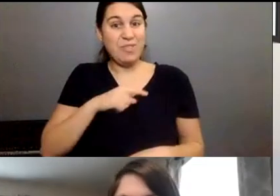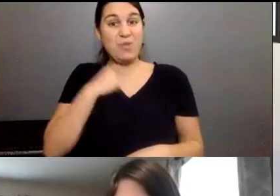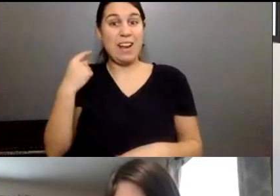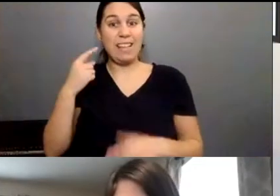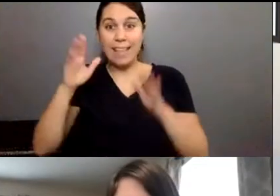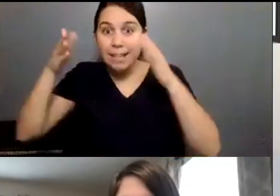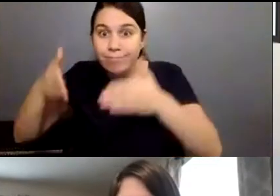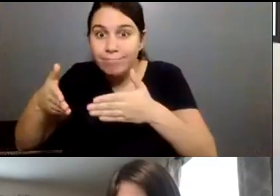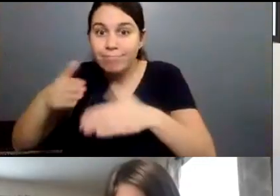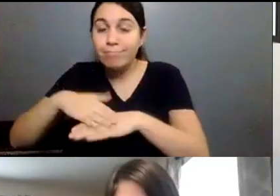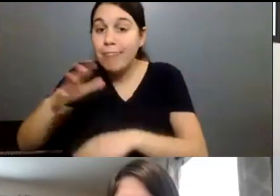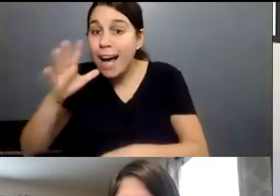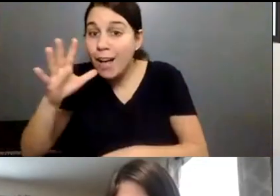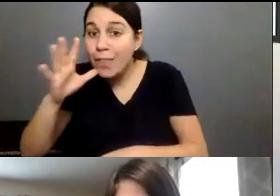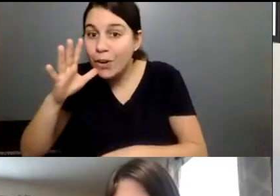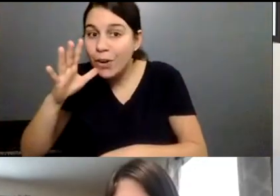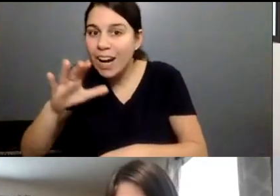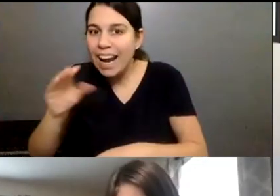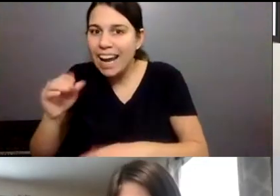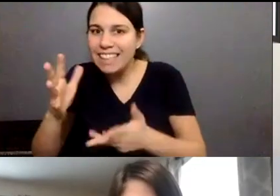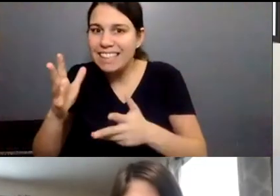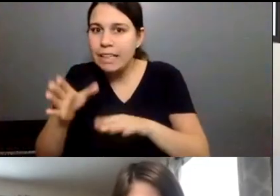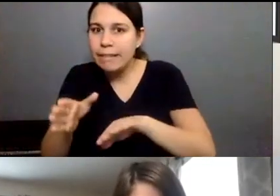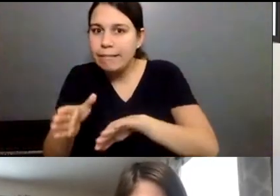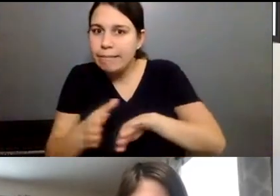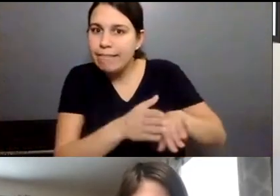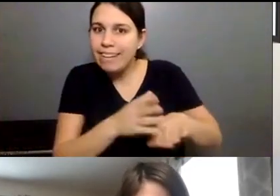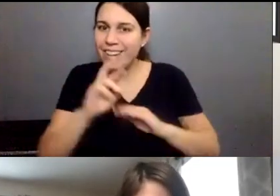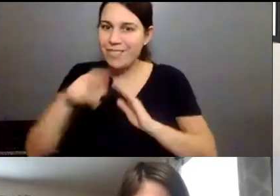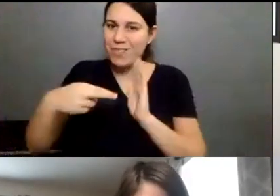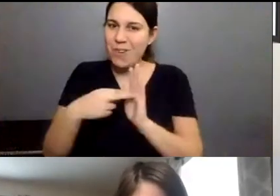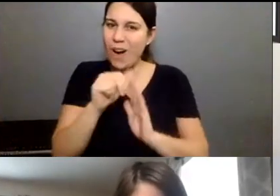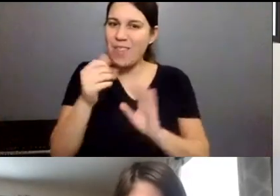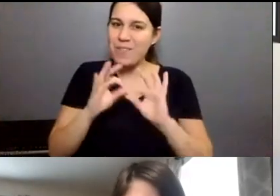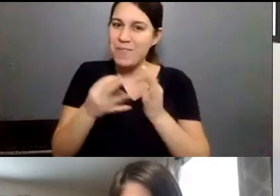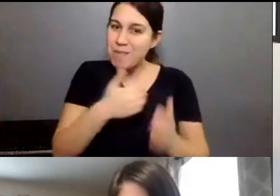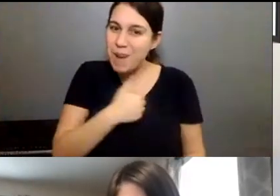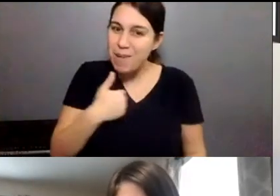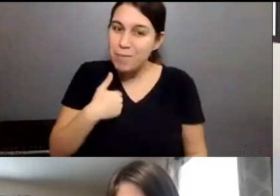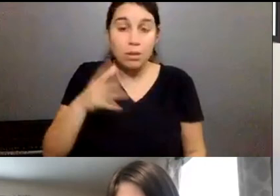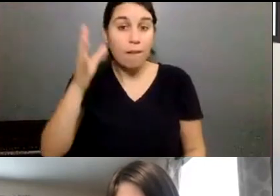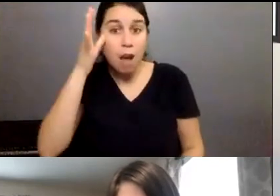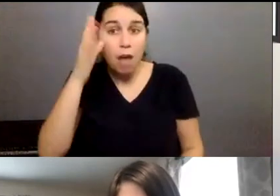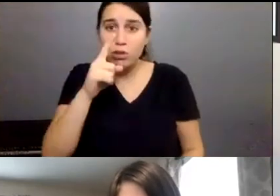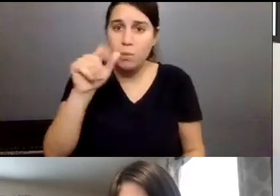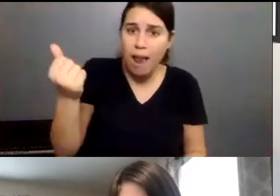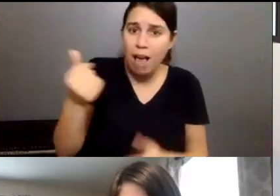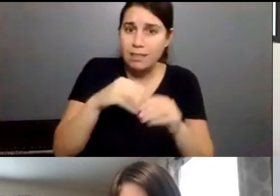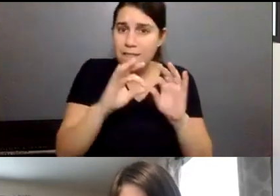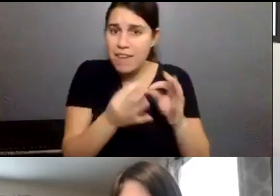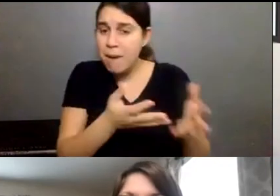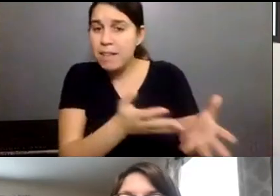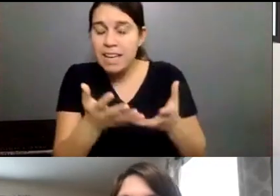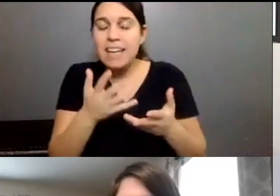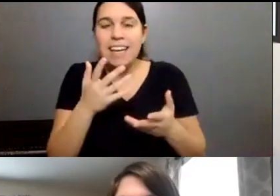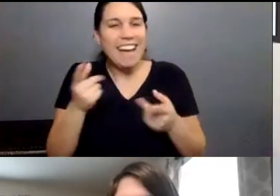and de-emphasizing the importance of the role of other family members, whether it's a father or somebody else. And so it's something that we do talk about quite a